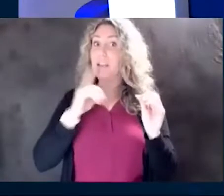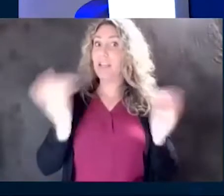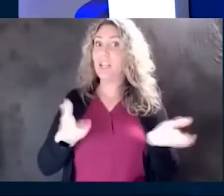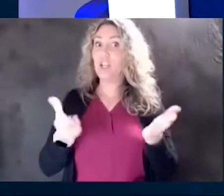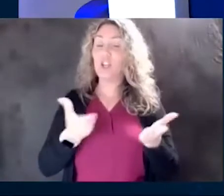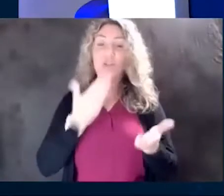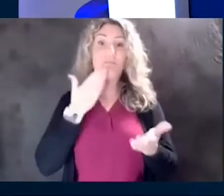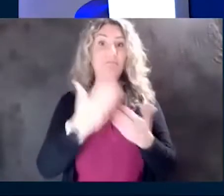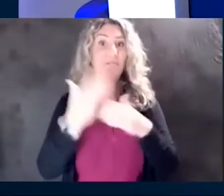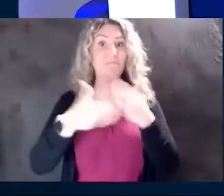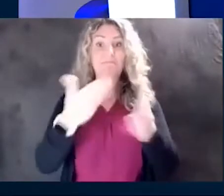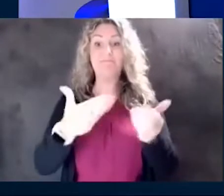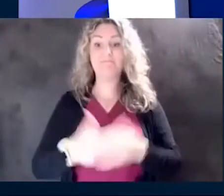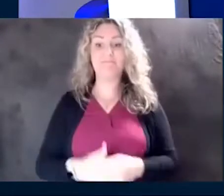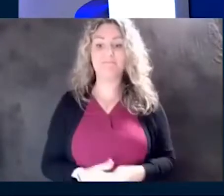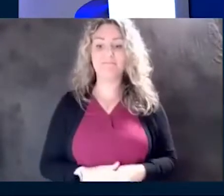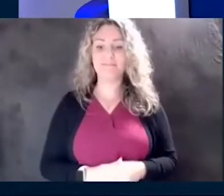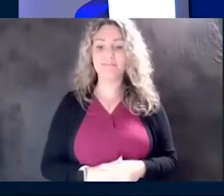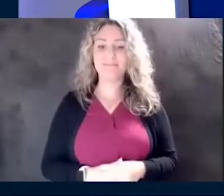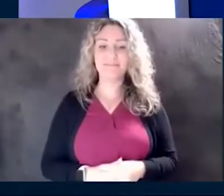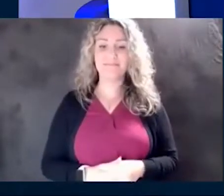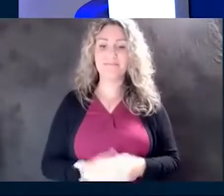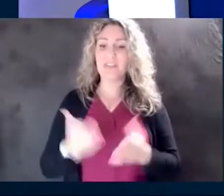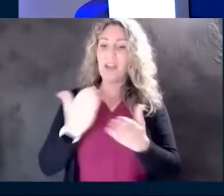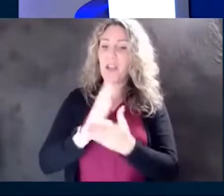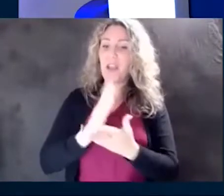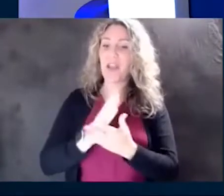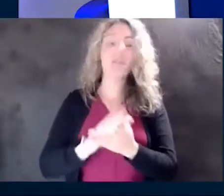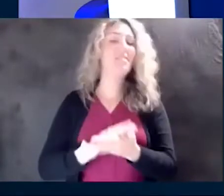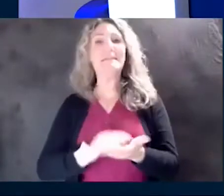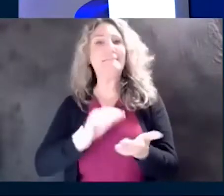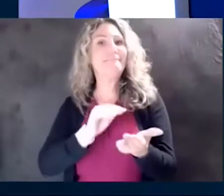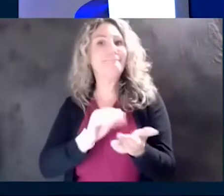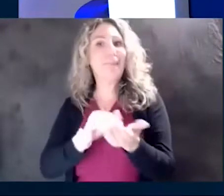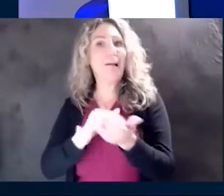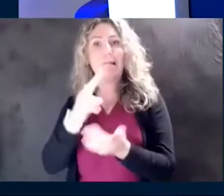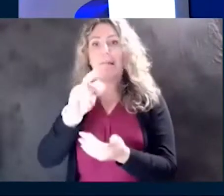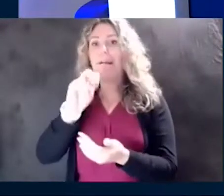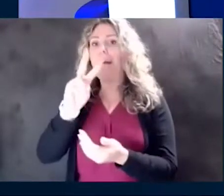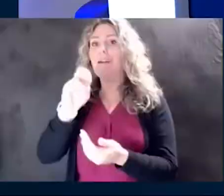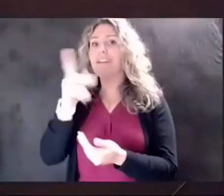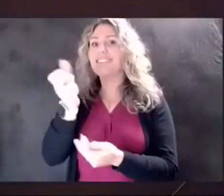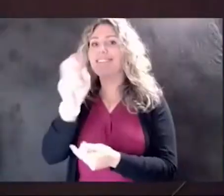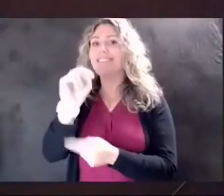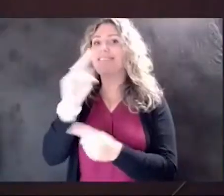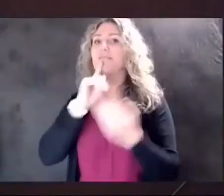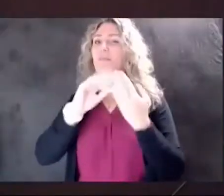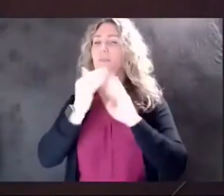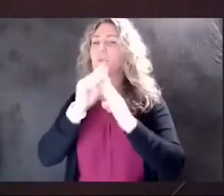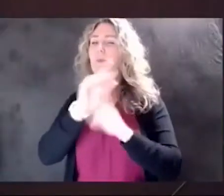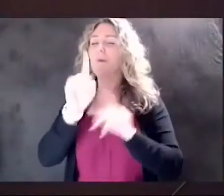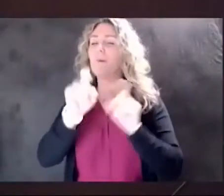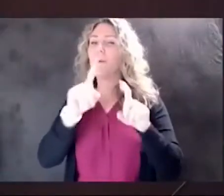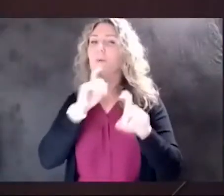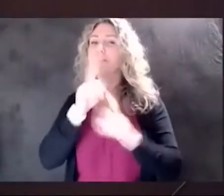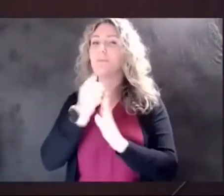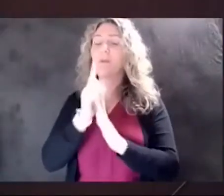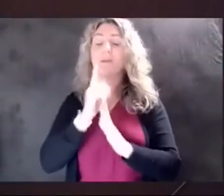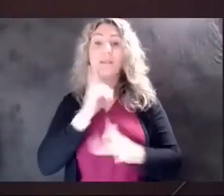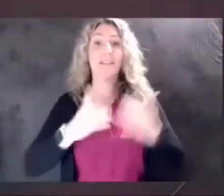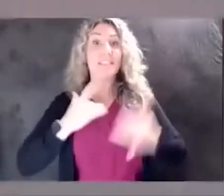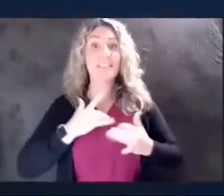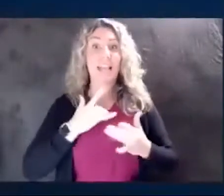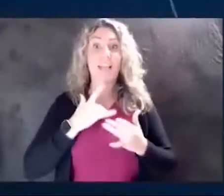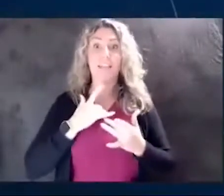go. All right, so Dr. Hawkinson, All right. don't go anywhere. We'll have Be community questions for you here in just a moment. So I'm really excited to talk to our guest today.